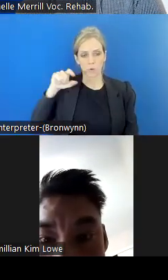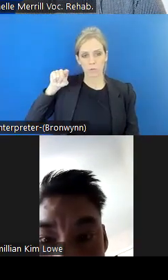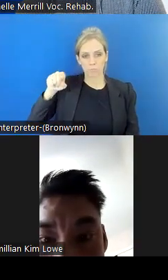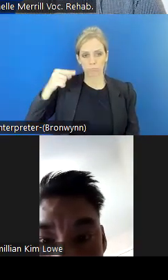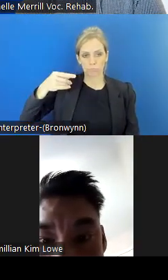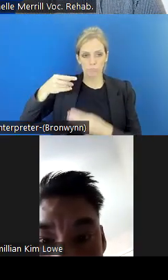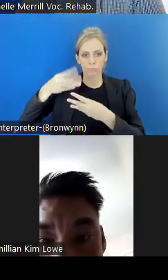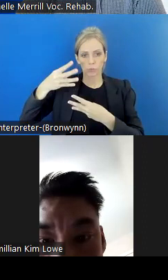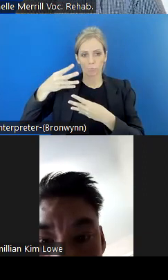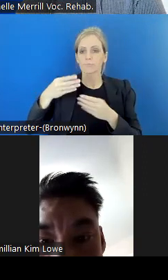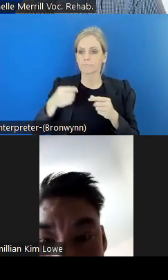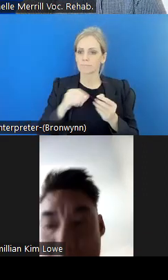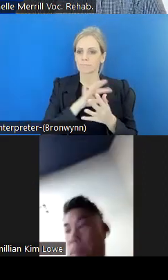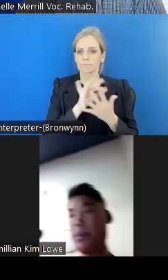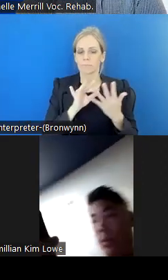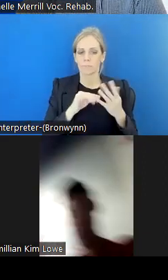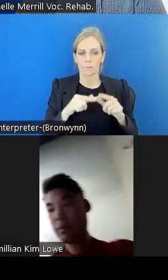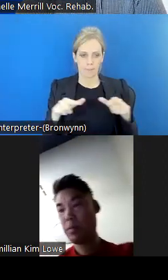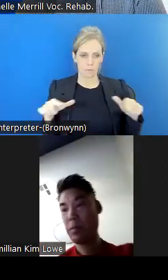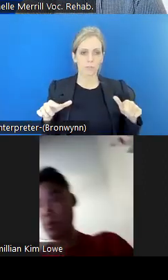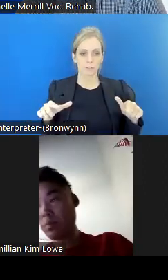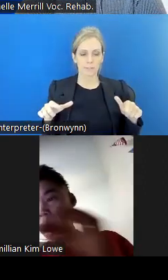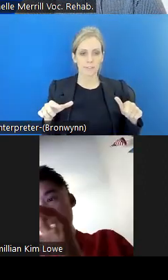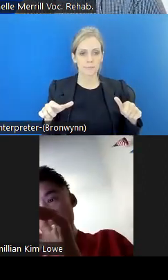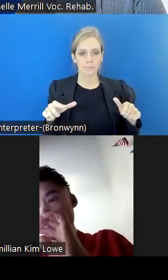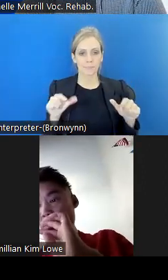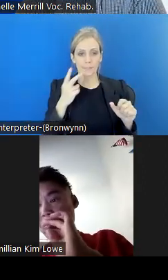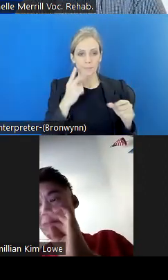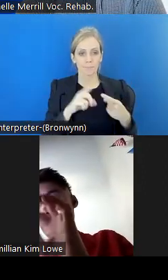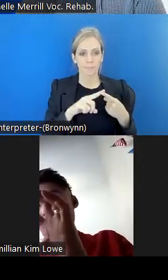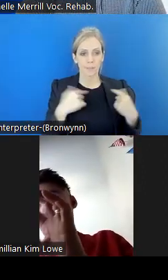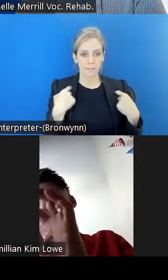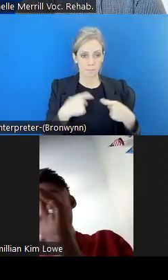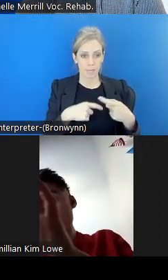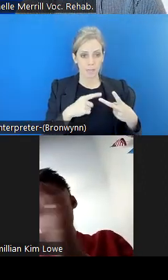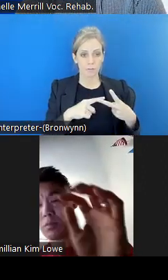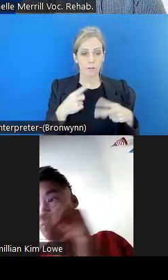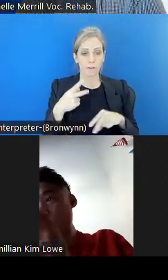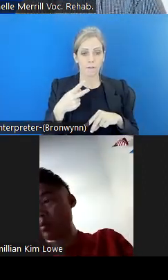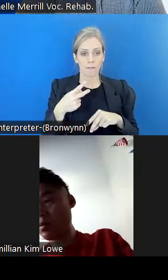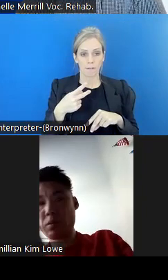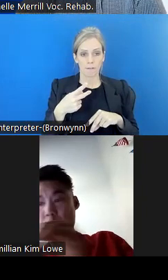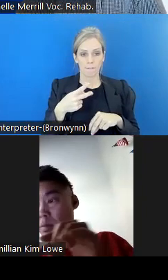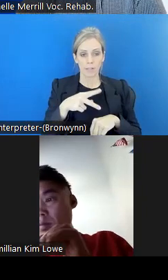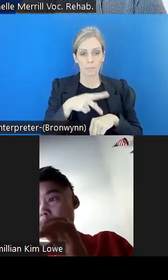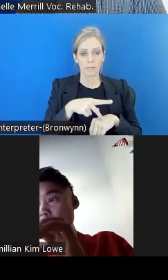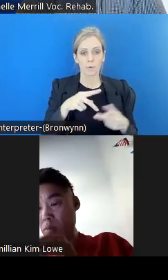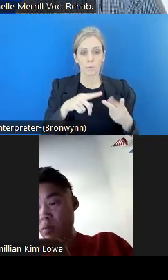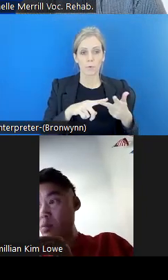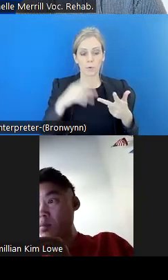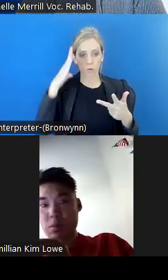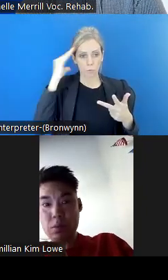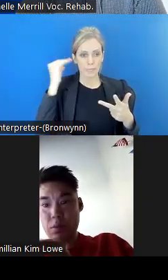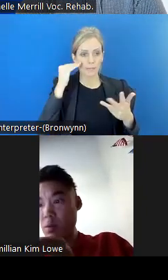you'll see several other languages noted there. You'll see Spanish, Filipino, Korean, and Chinese